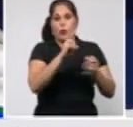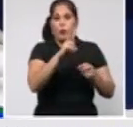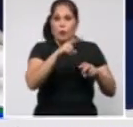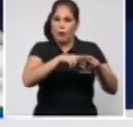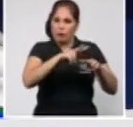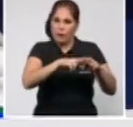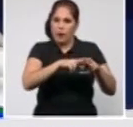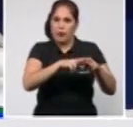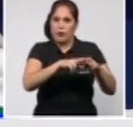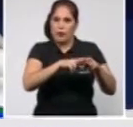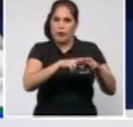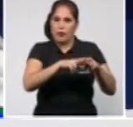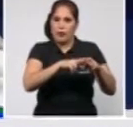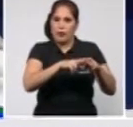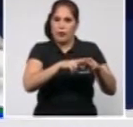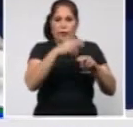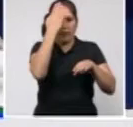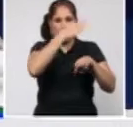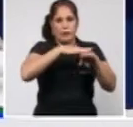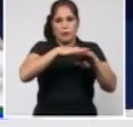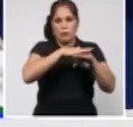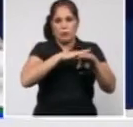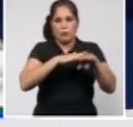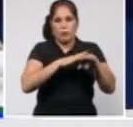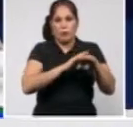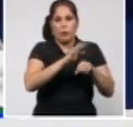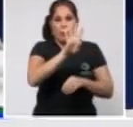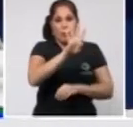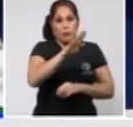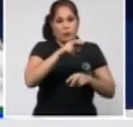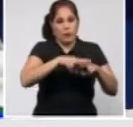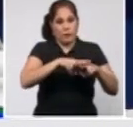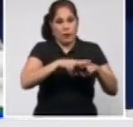monitored. This is the situation in Cuba.